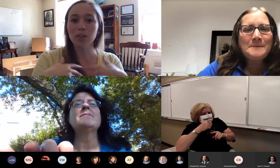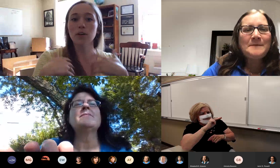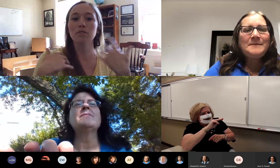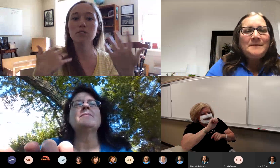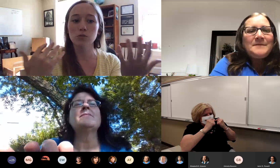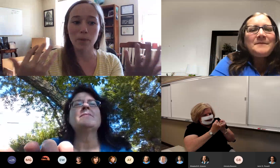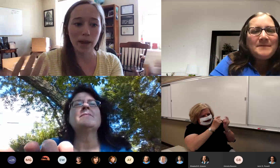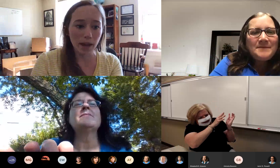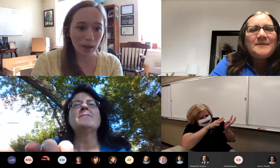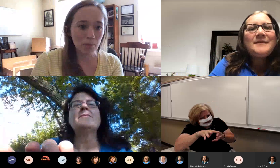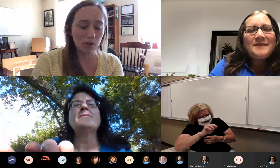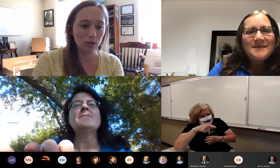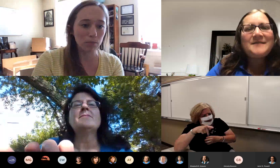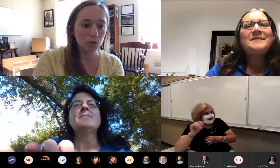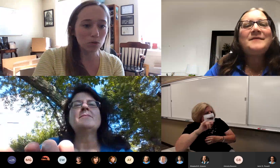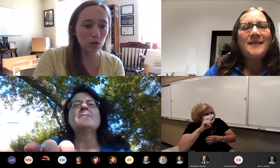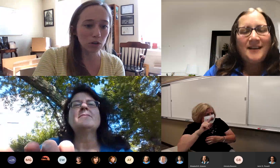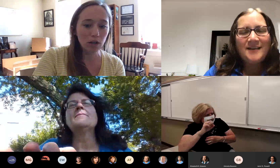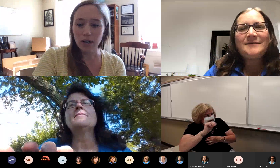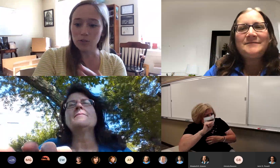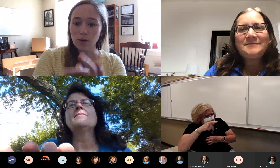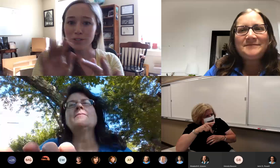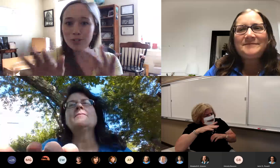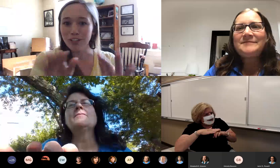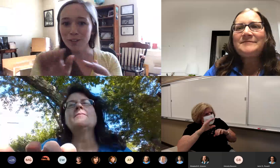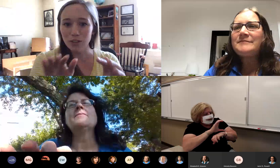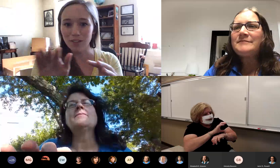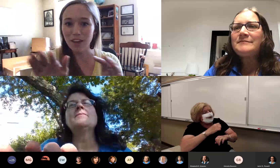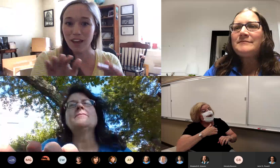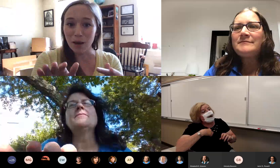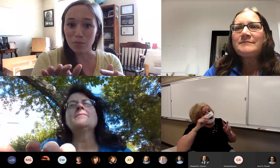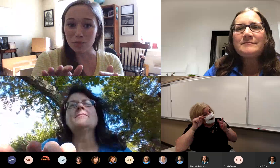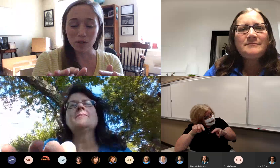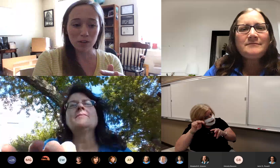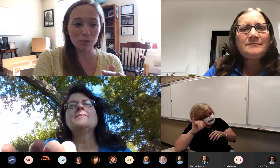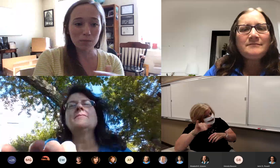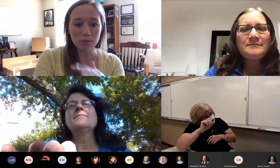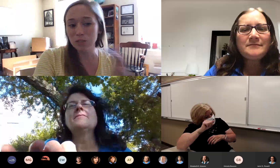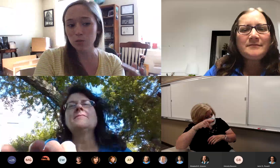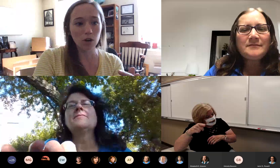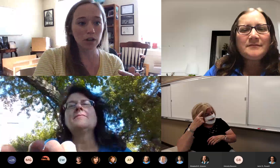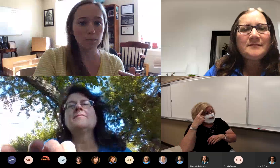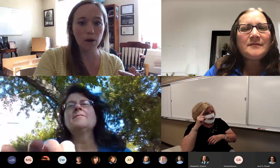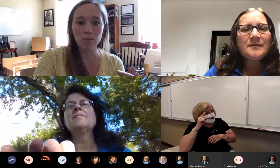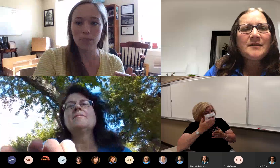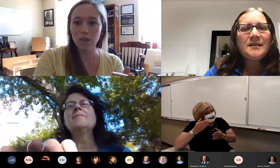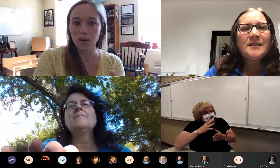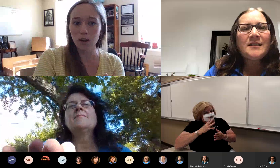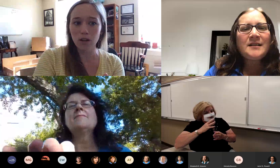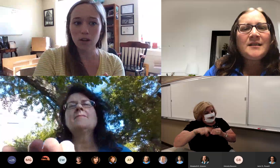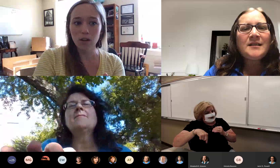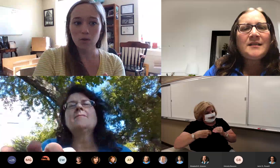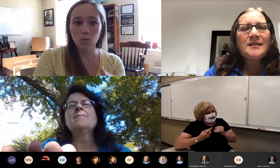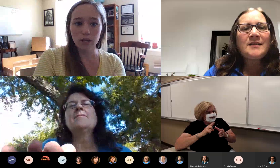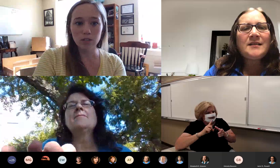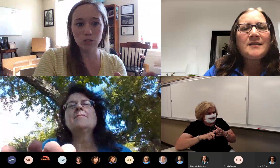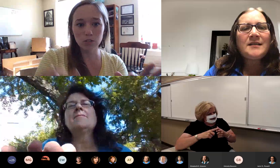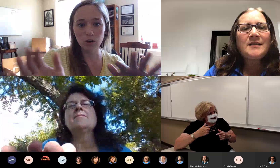app, kind of like mm-hmm. you have the Zoom app on your computer. Mm-hmm. And so I was looking in the app for the things you were talking about. But then when